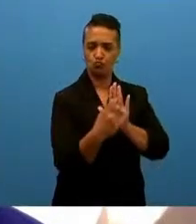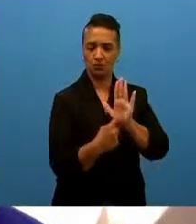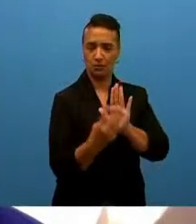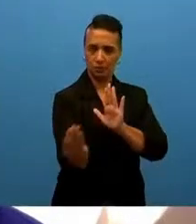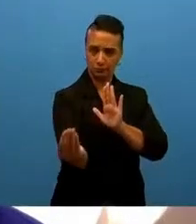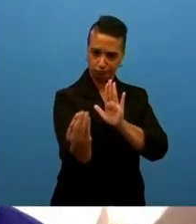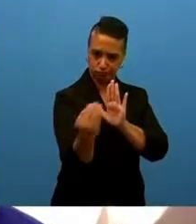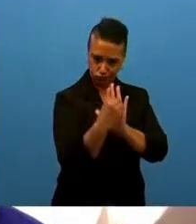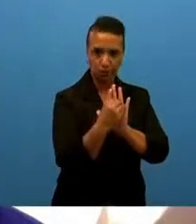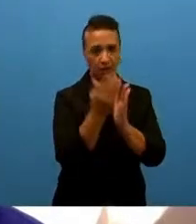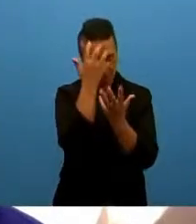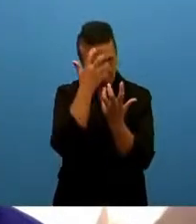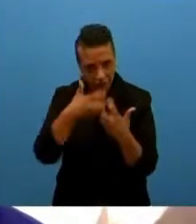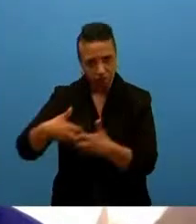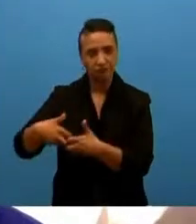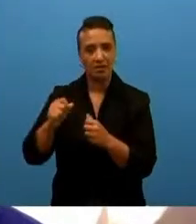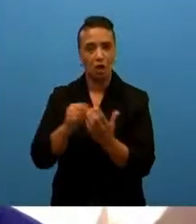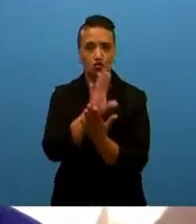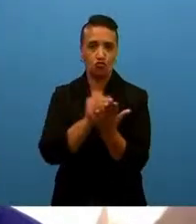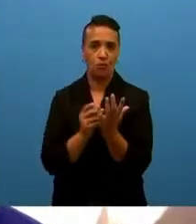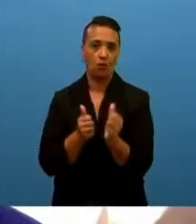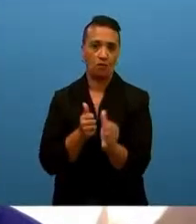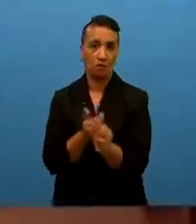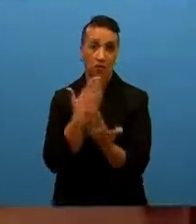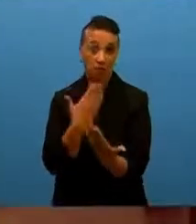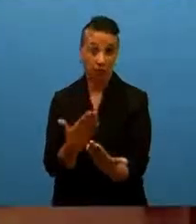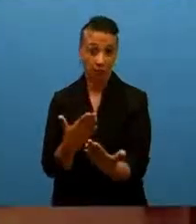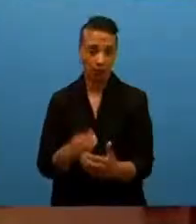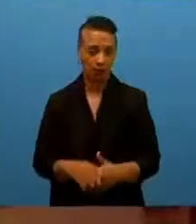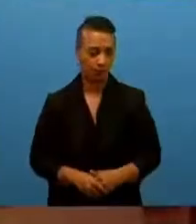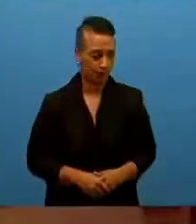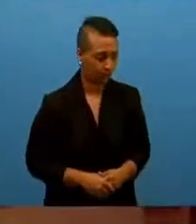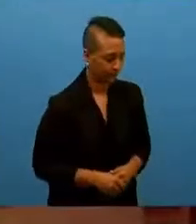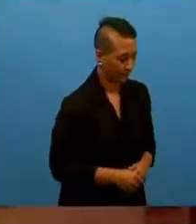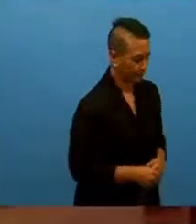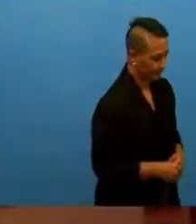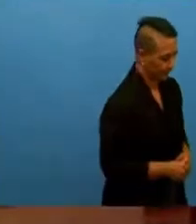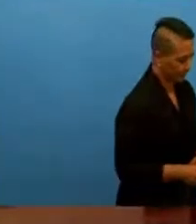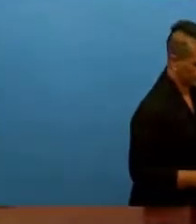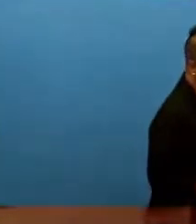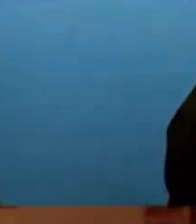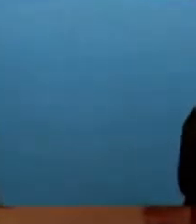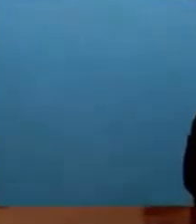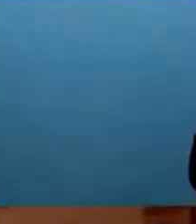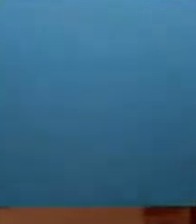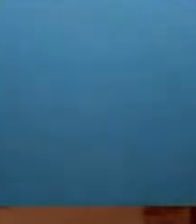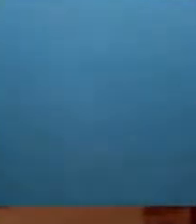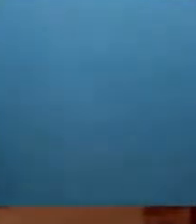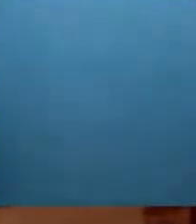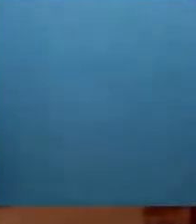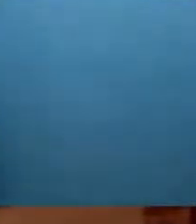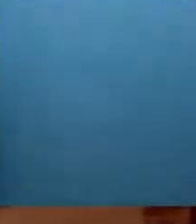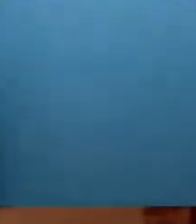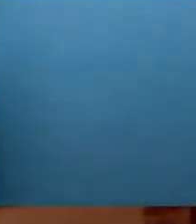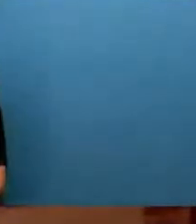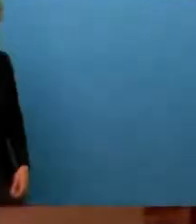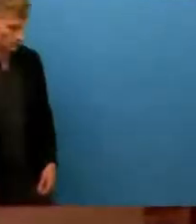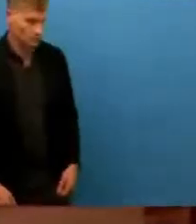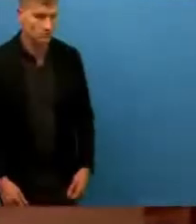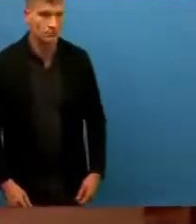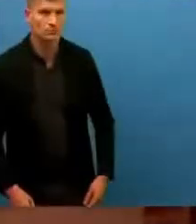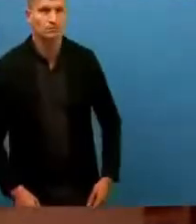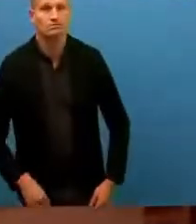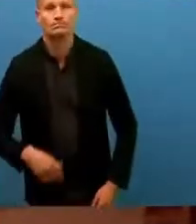principles as outlined in the report. I thank you. Thank you very much for your comments. Allow me to begin with Tanya